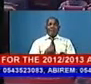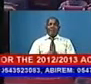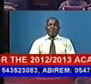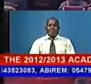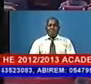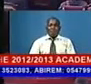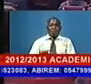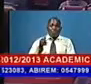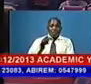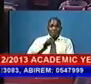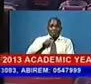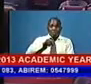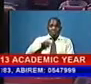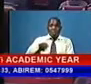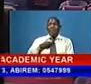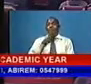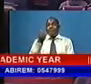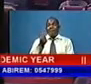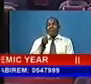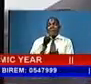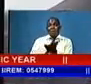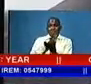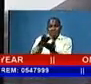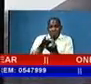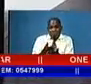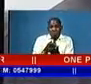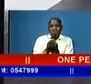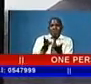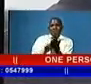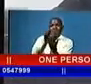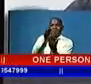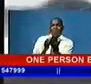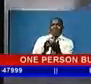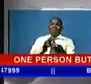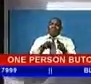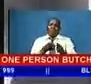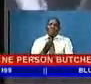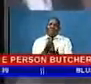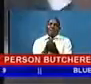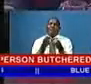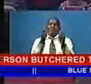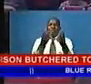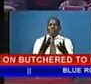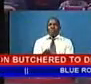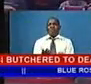one. So we are expressing also our concern on this aspect.